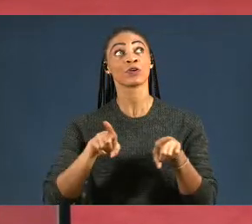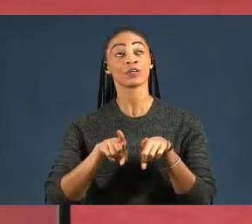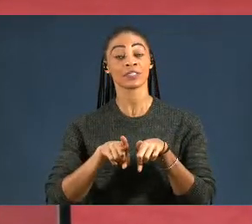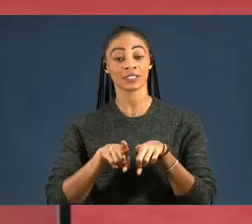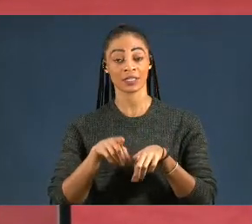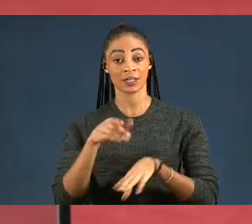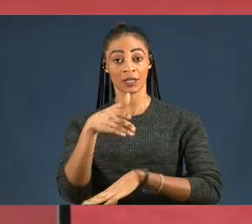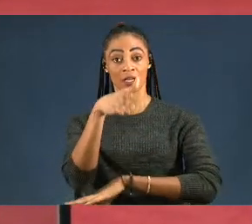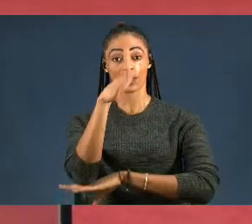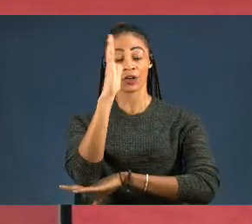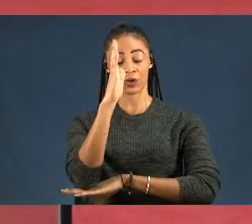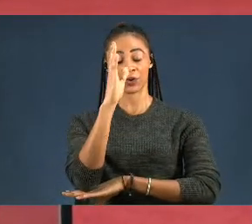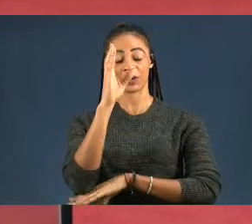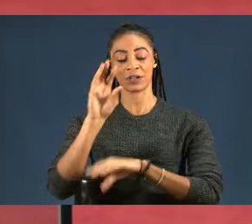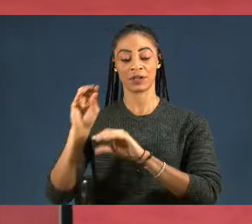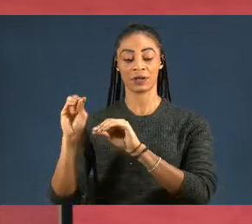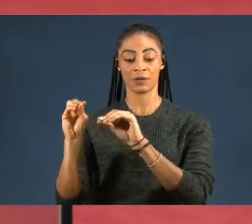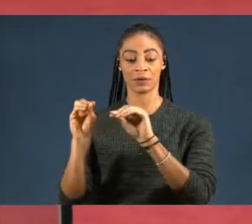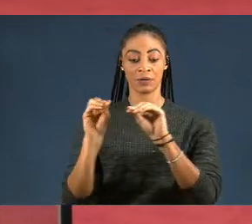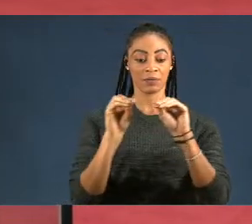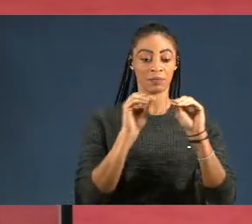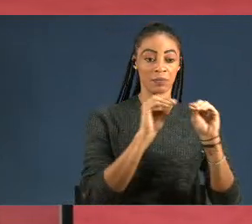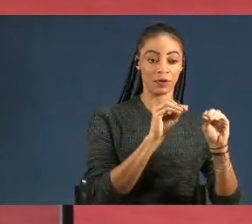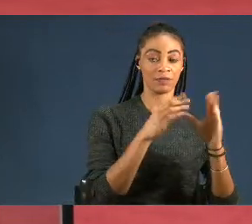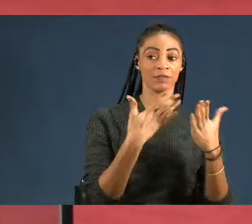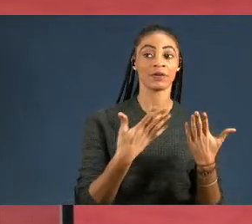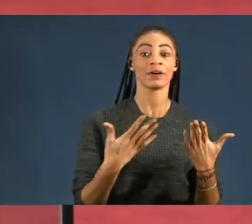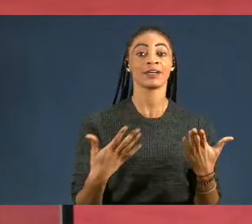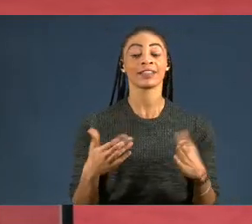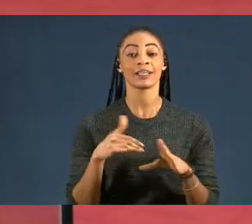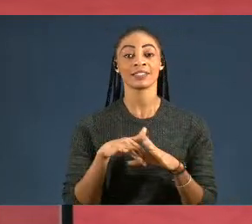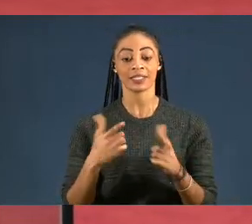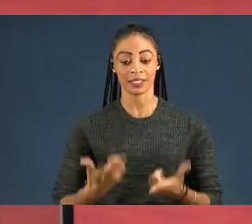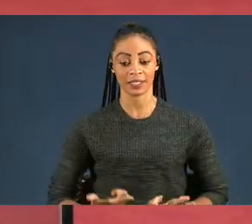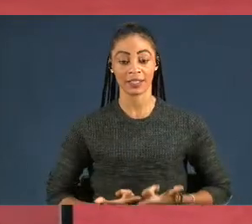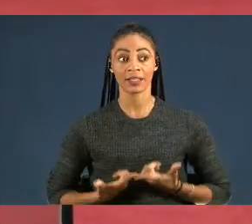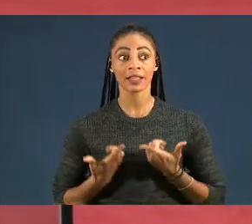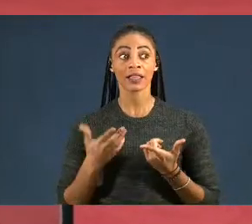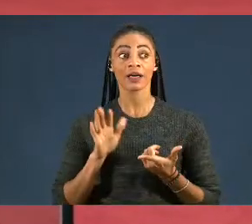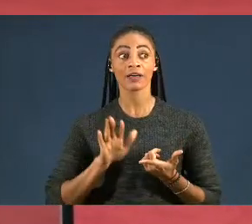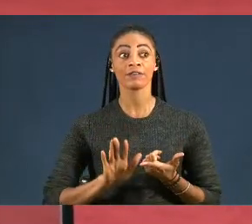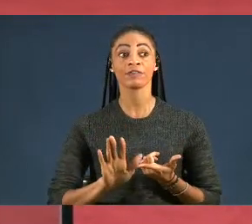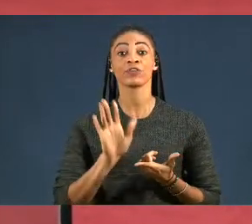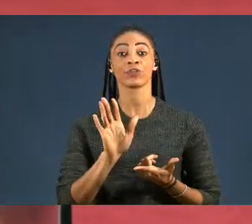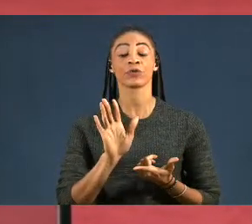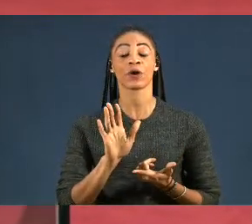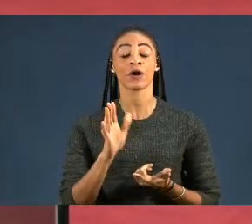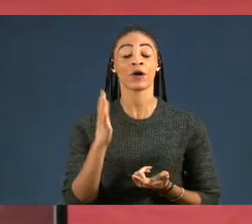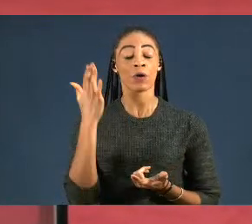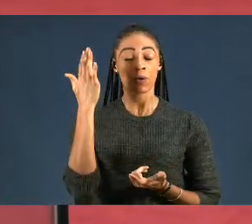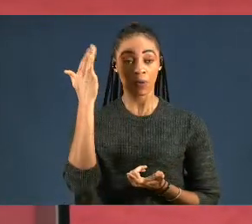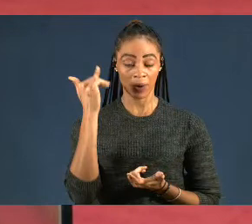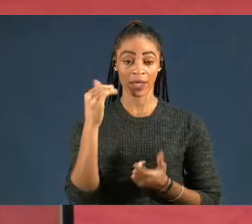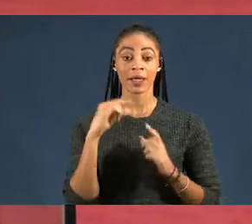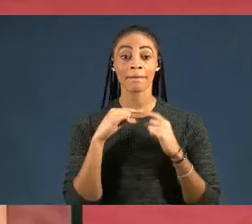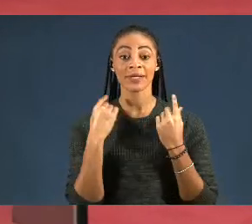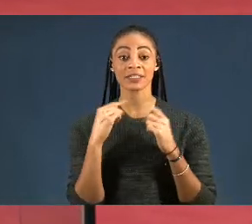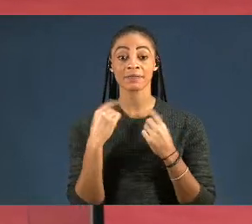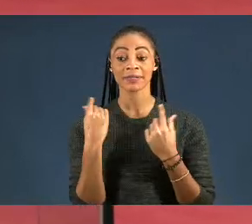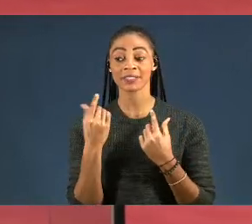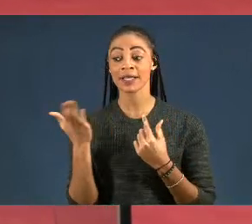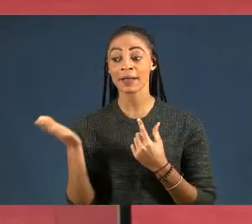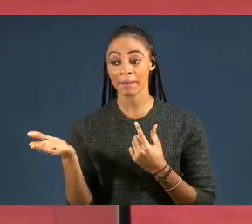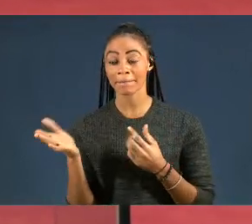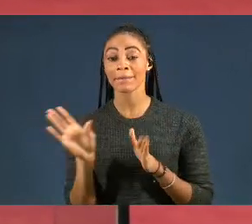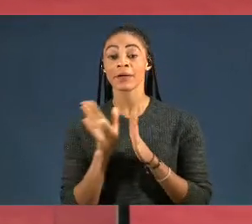God is going to shift something in your life, shift something in your family. Because Pastor Riggs has already prayed an amazing